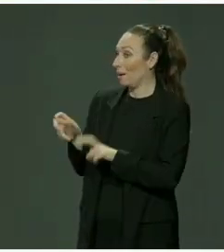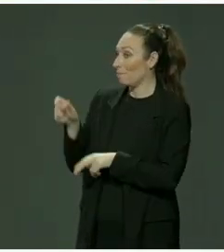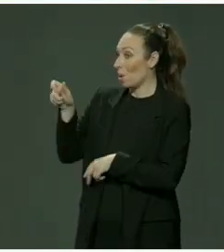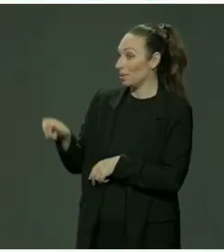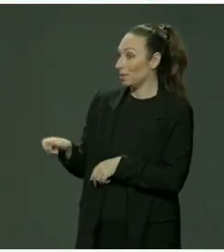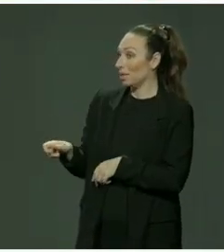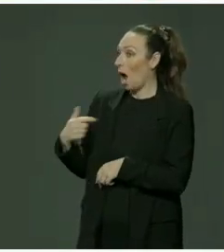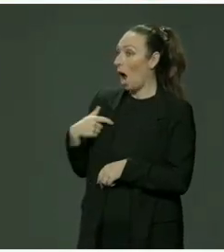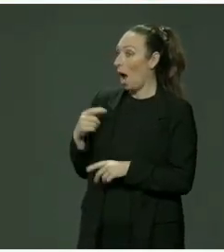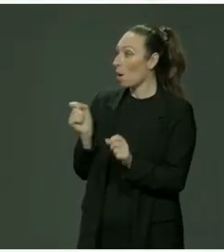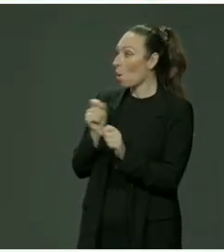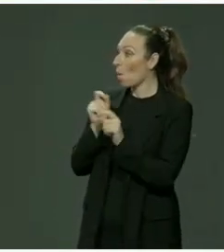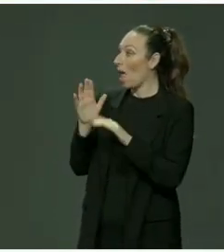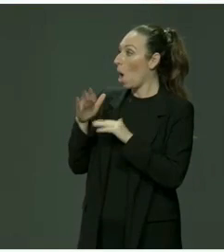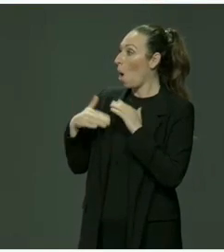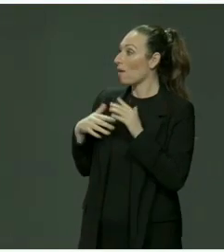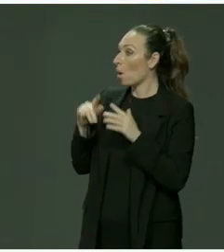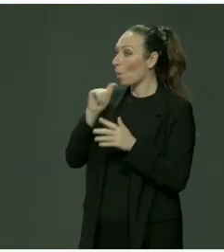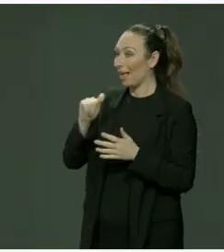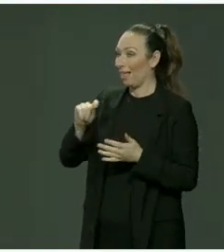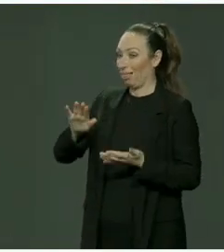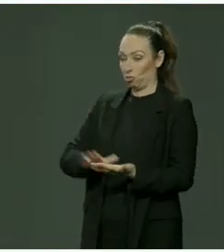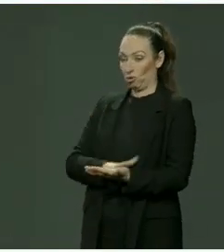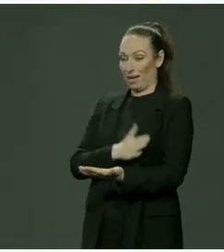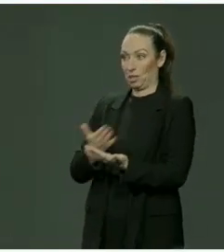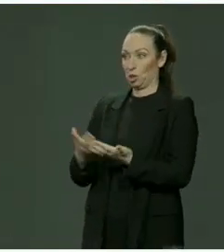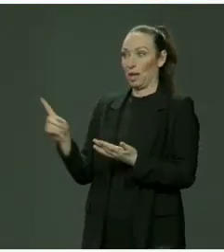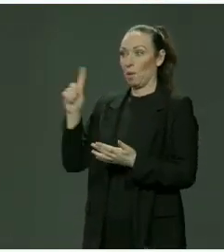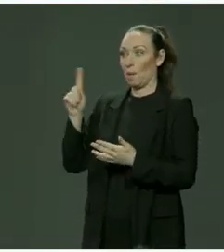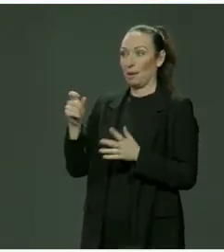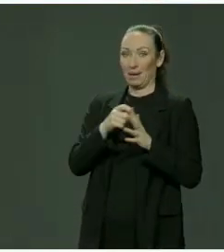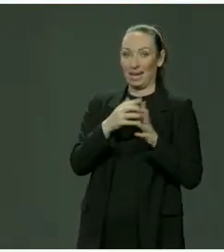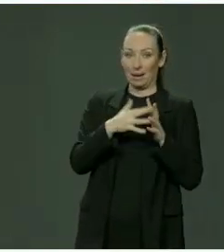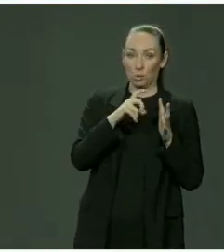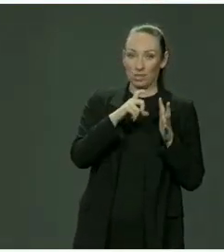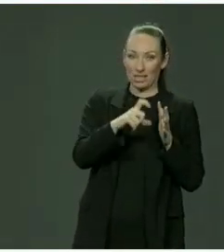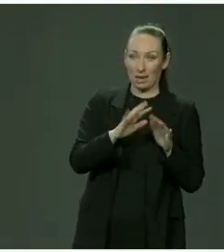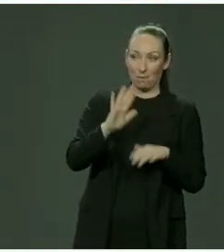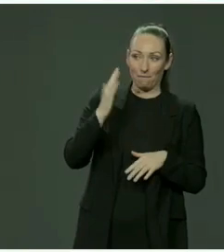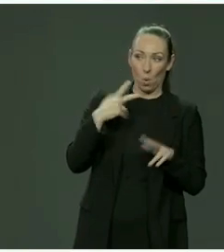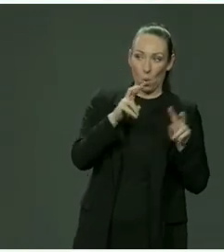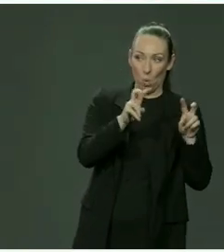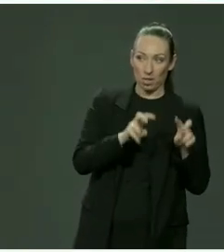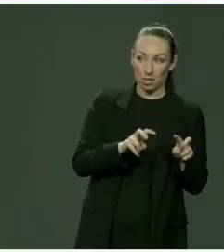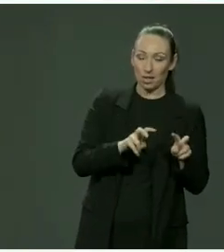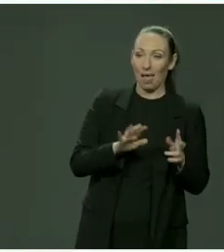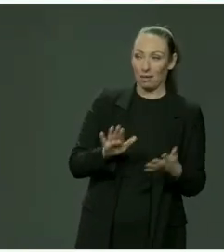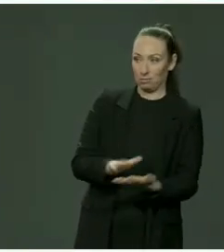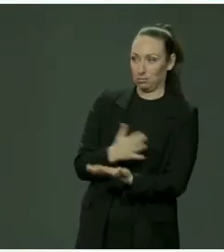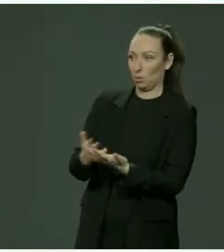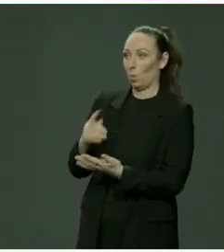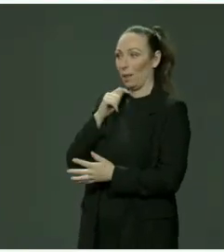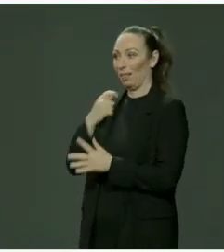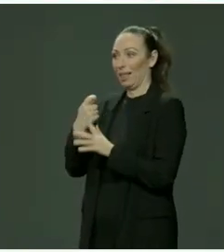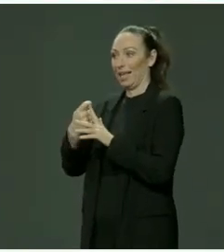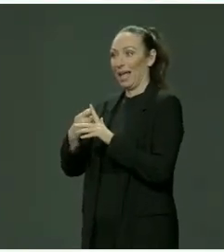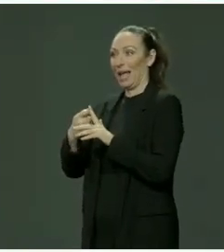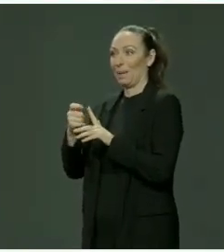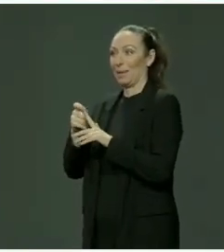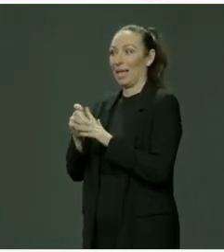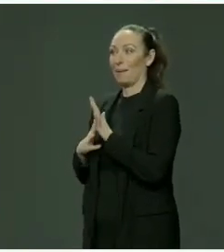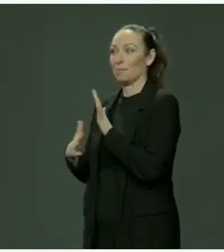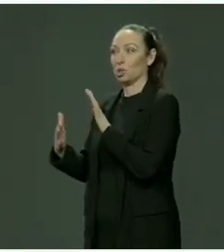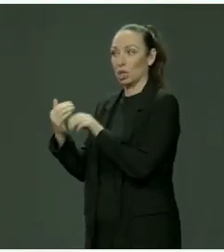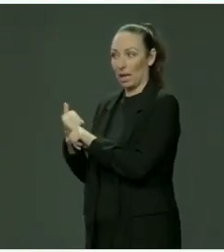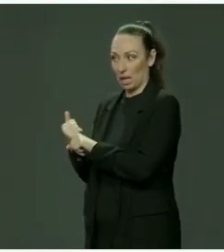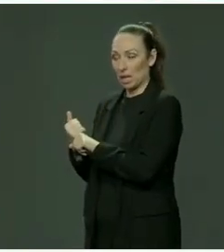Now, I'm aware we're in transition, moving from PwC across to KPMG. But I'm interested to know, you direct